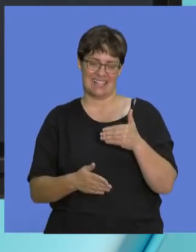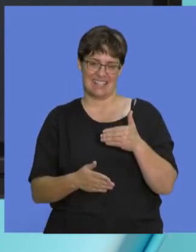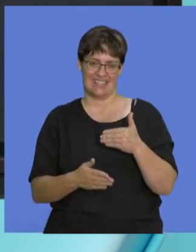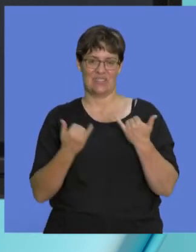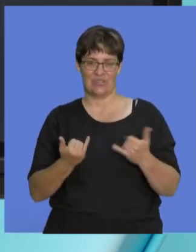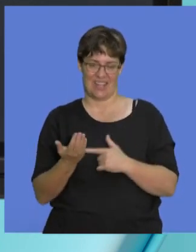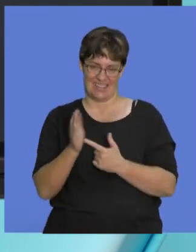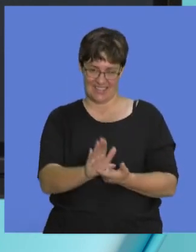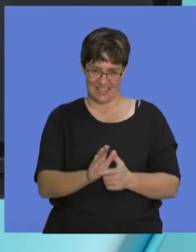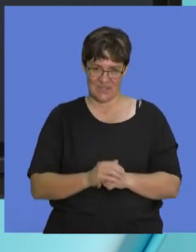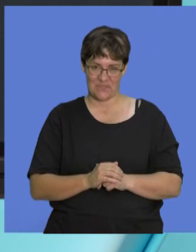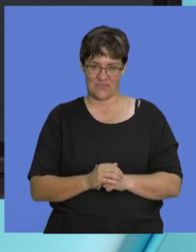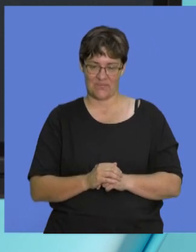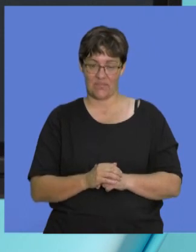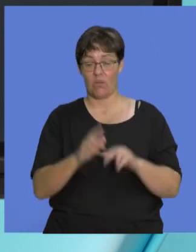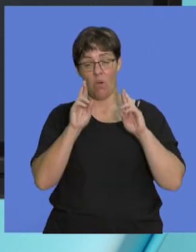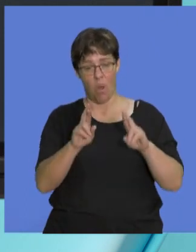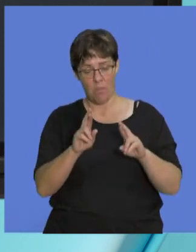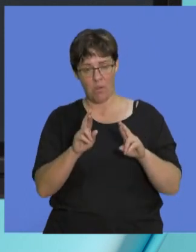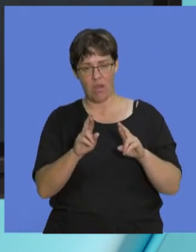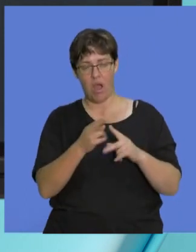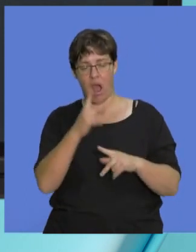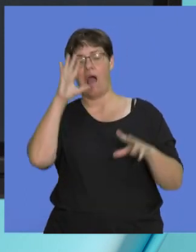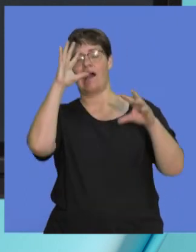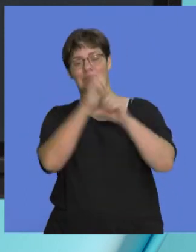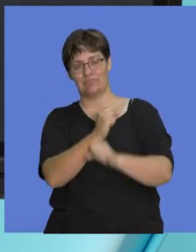we've reached the end of our session for today.